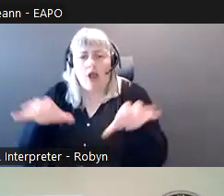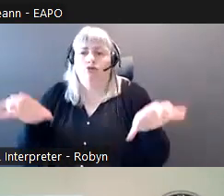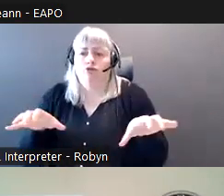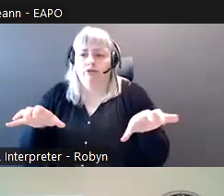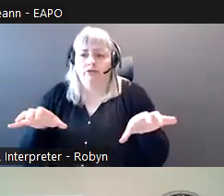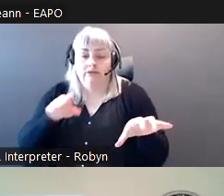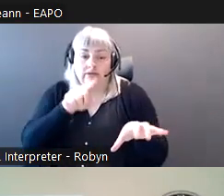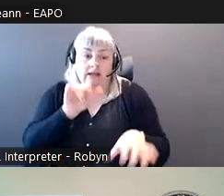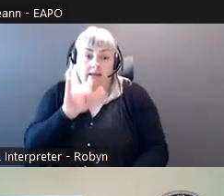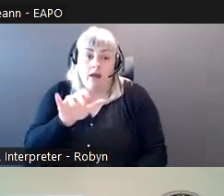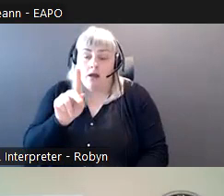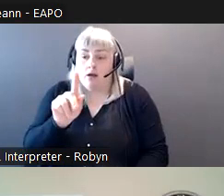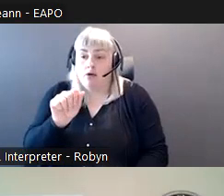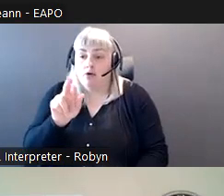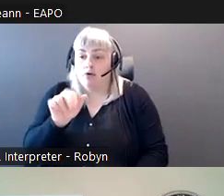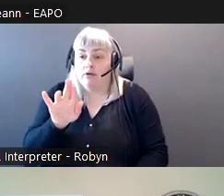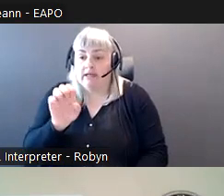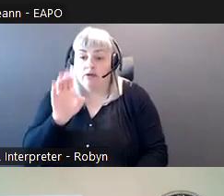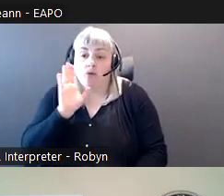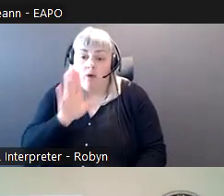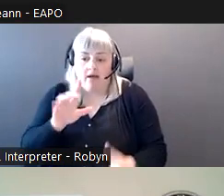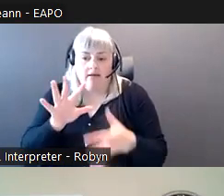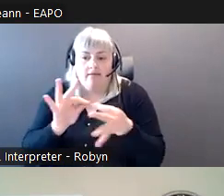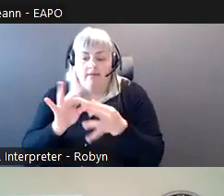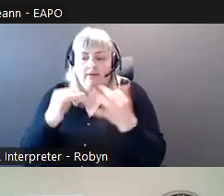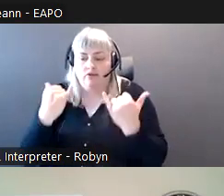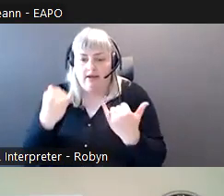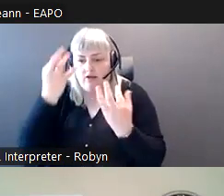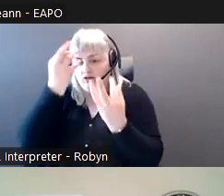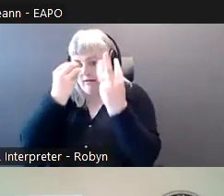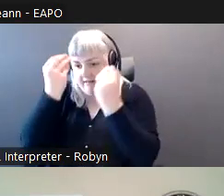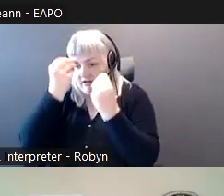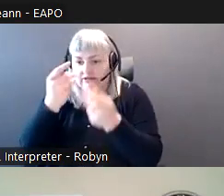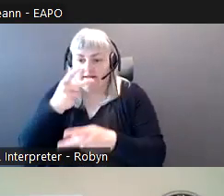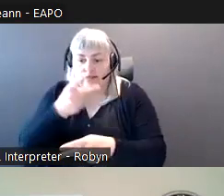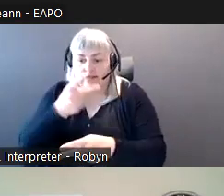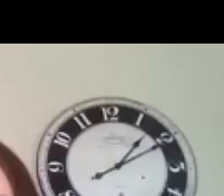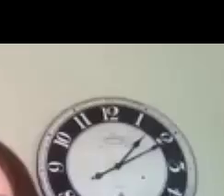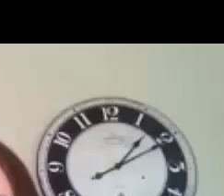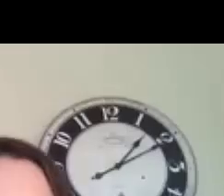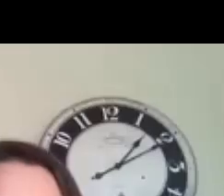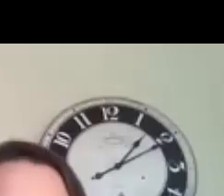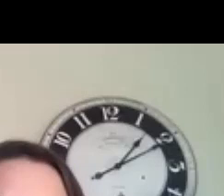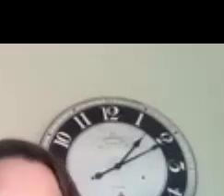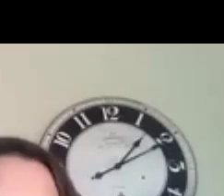going to be speaking with us today, is that reflection and the care piece. So over to you, Karine.